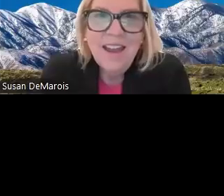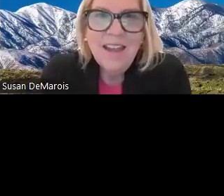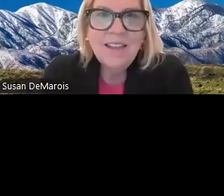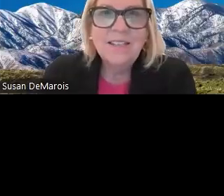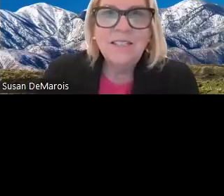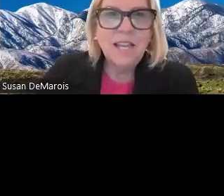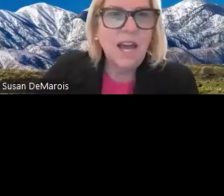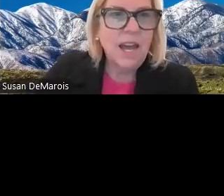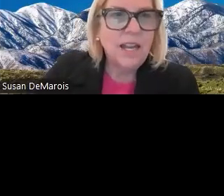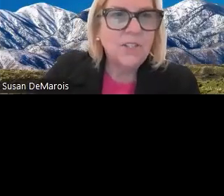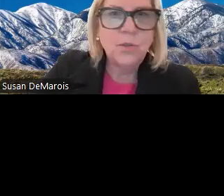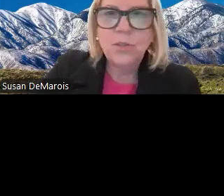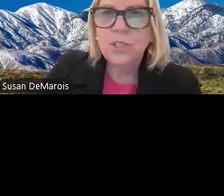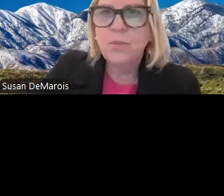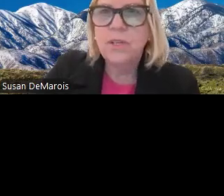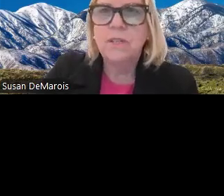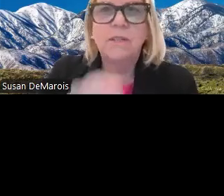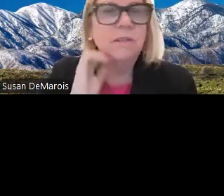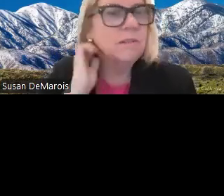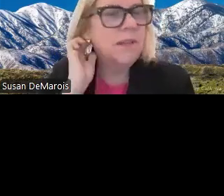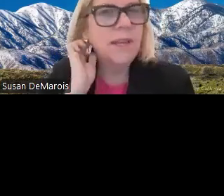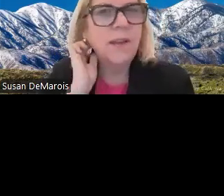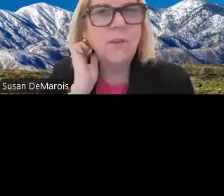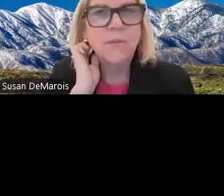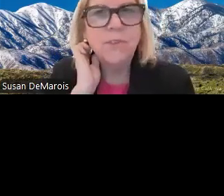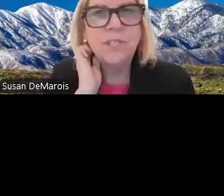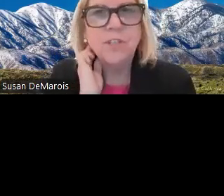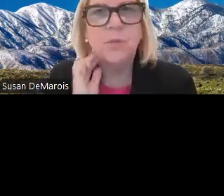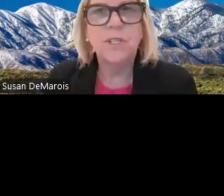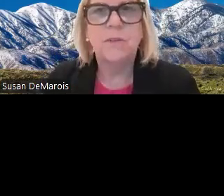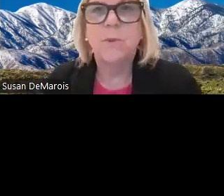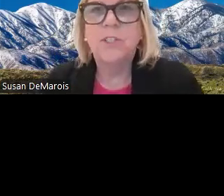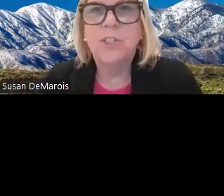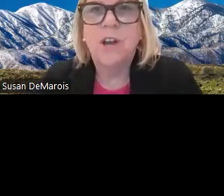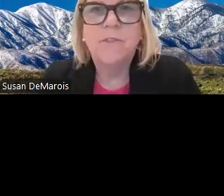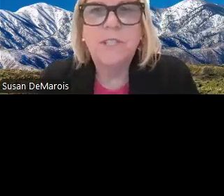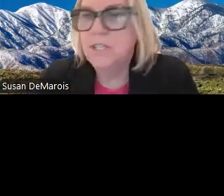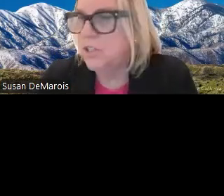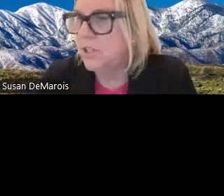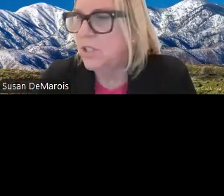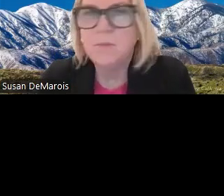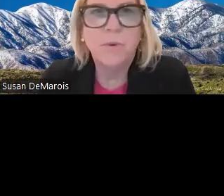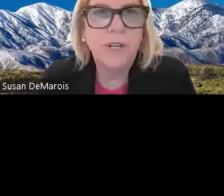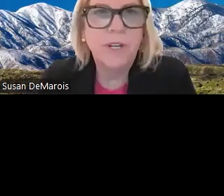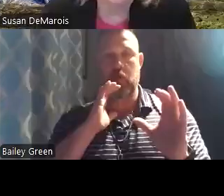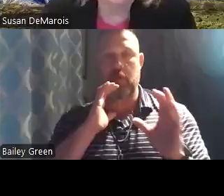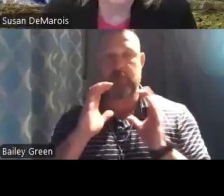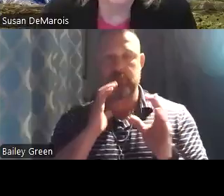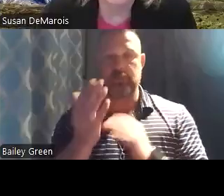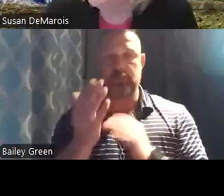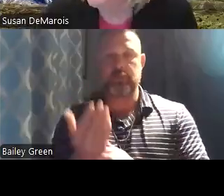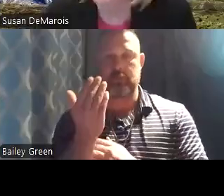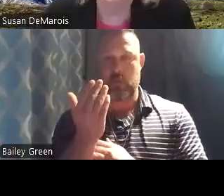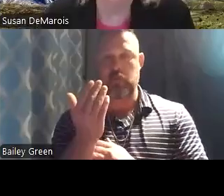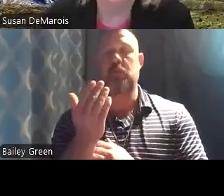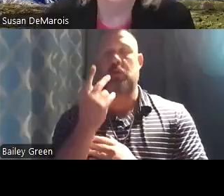So And I do just want to thank everyone for such a rich conversation this morning. It looks